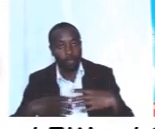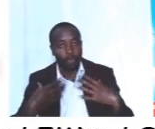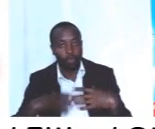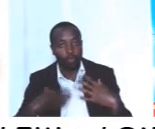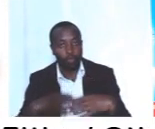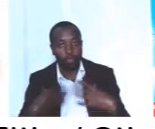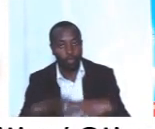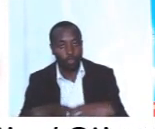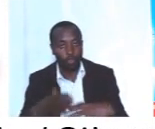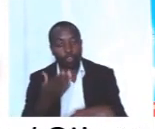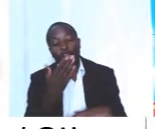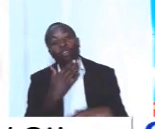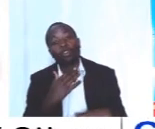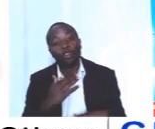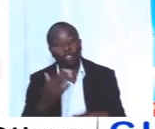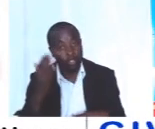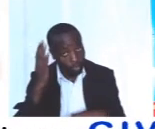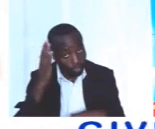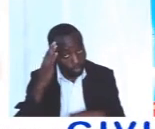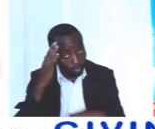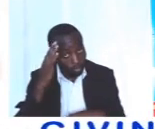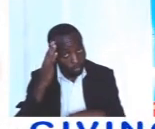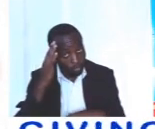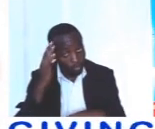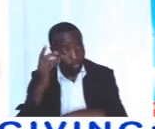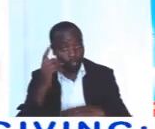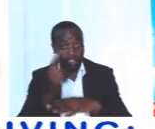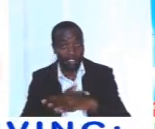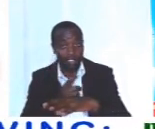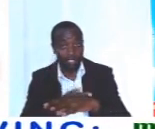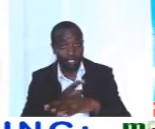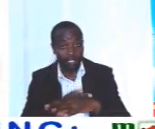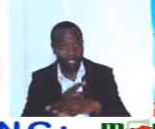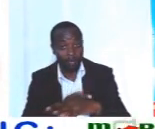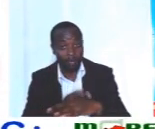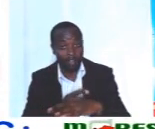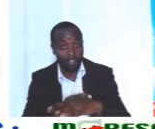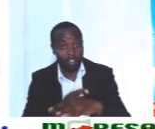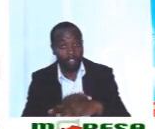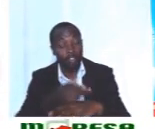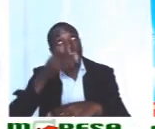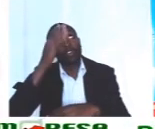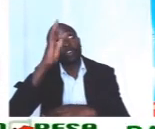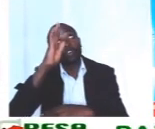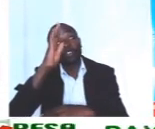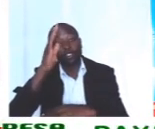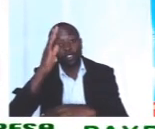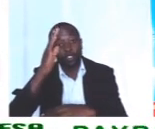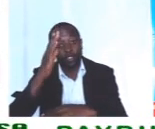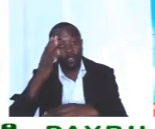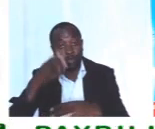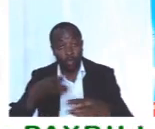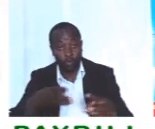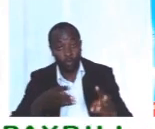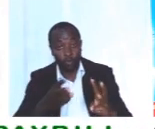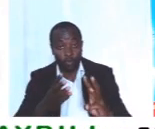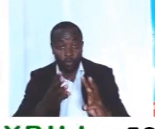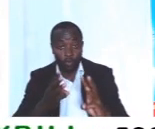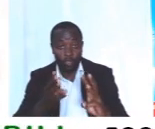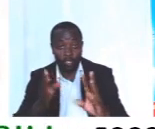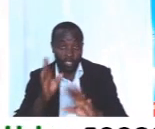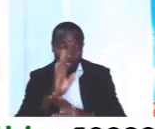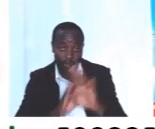are Christians, they are exempted from God's discipline, and especially when they've been believers for any